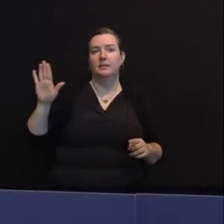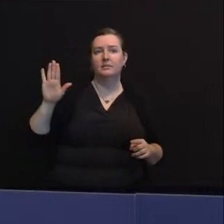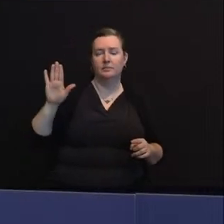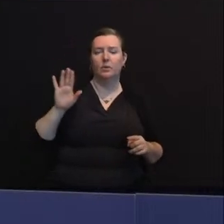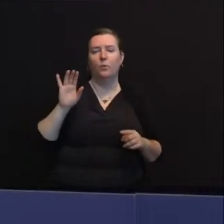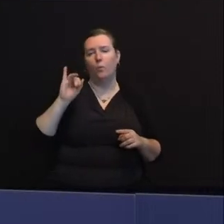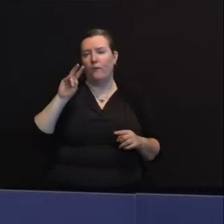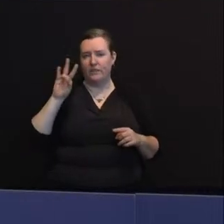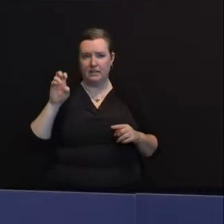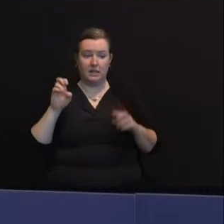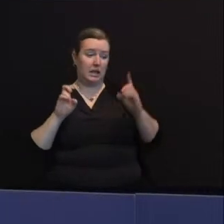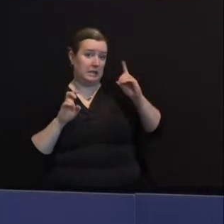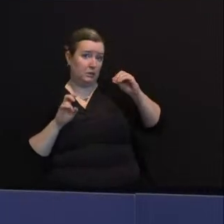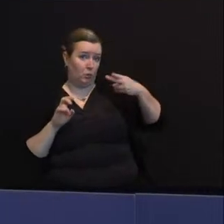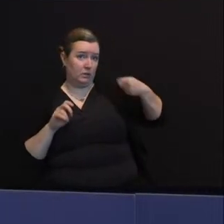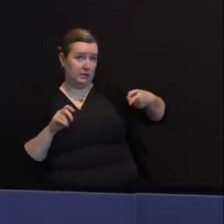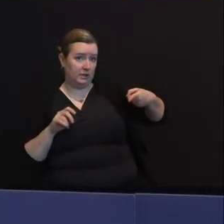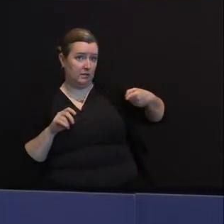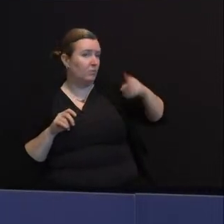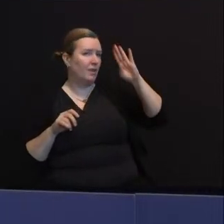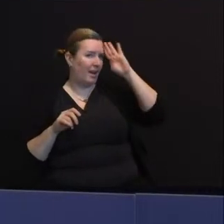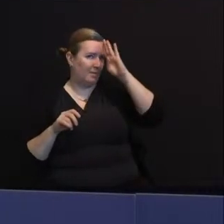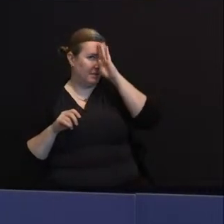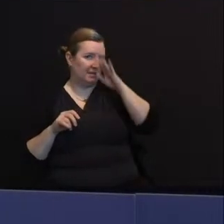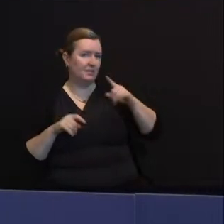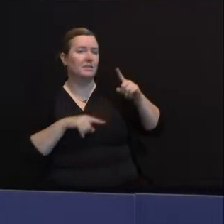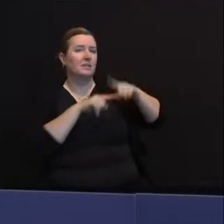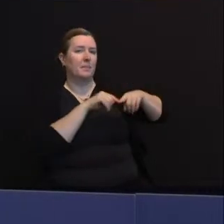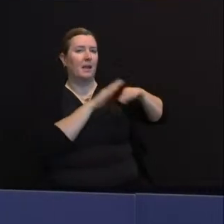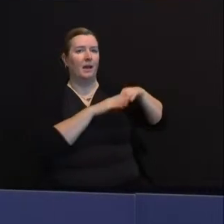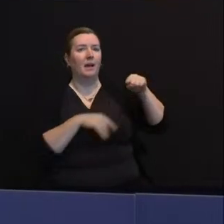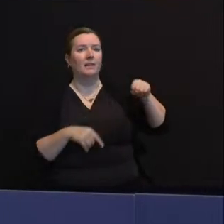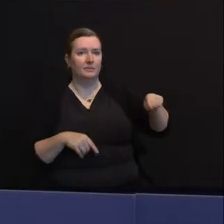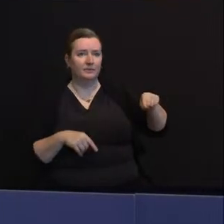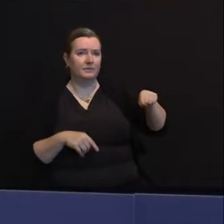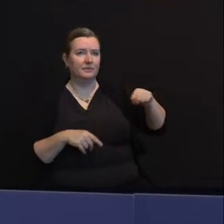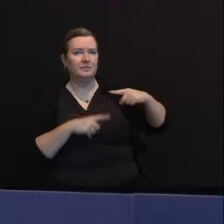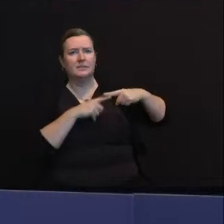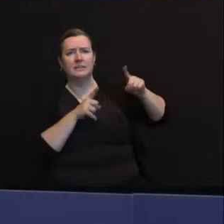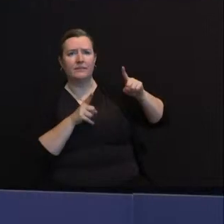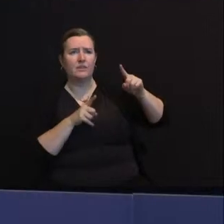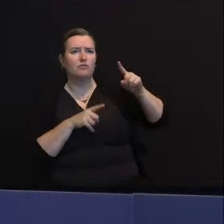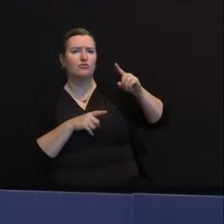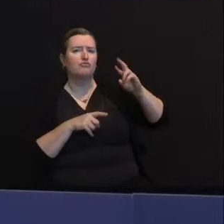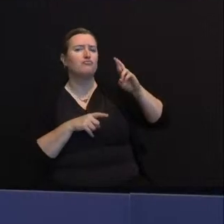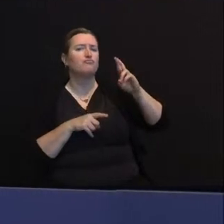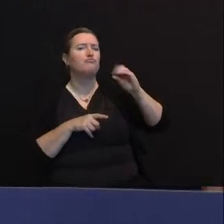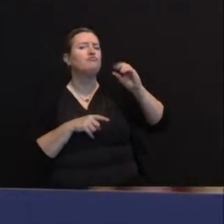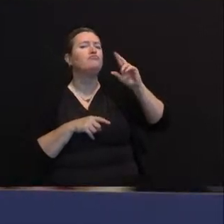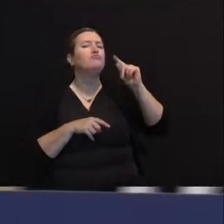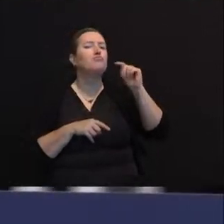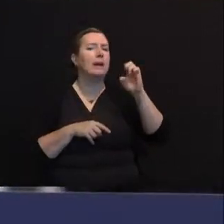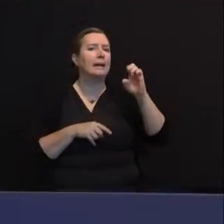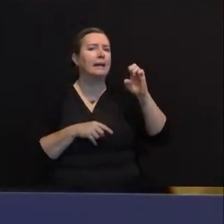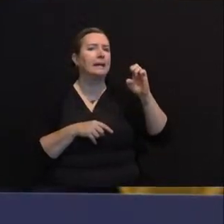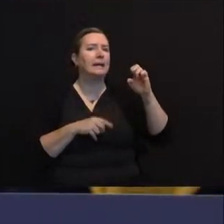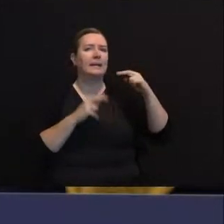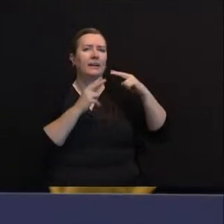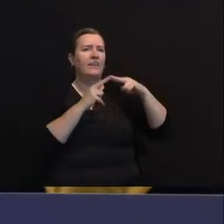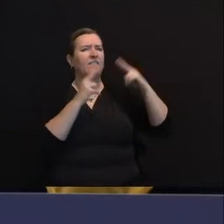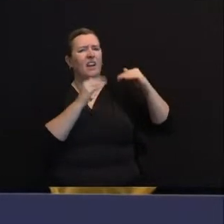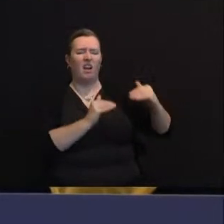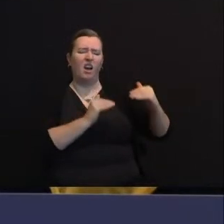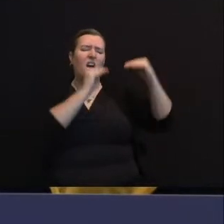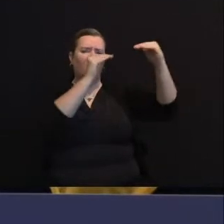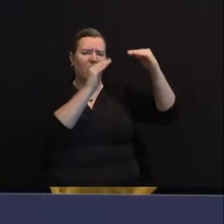it's hospitalizations at different rates. Very high level, Oh, sorry. very high level. I just wanted to say it's important that